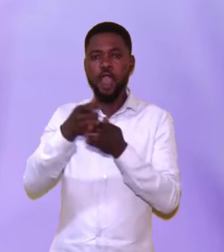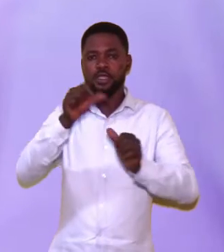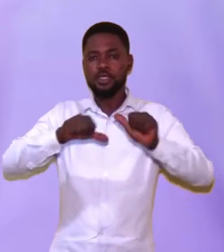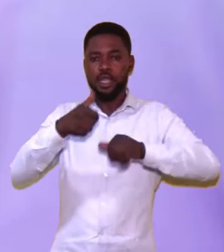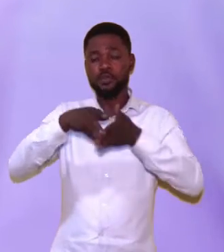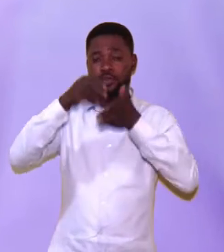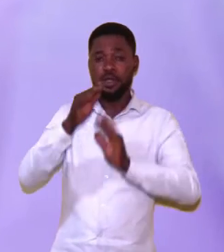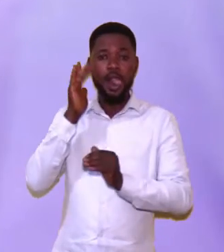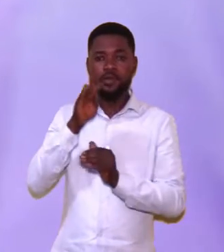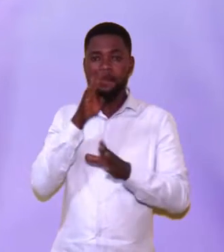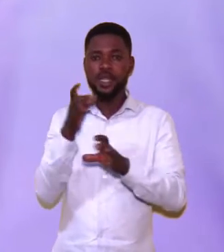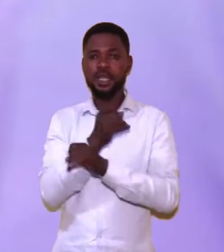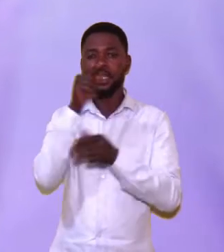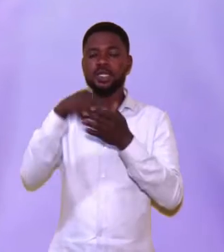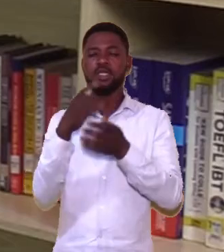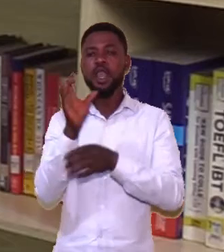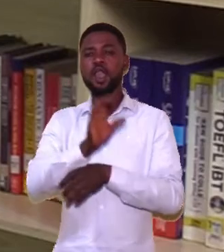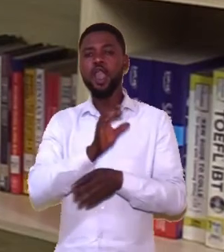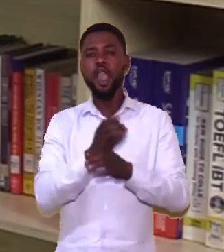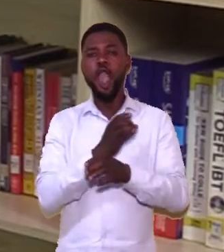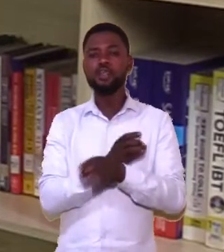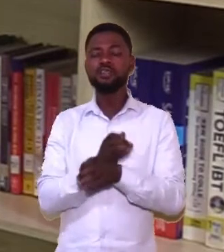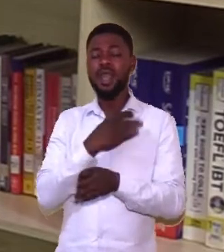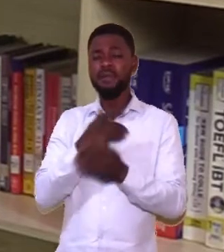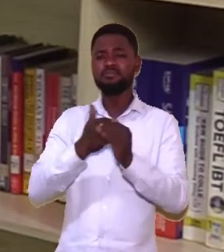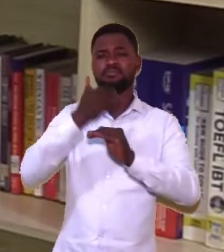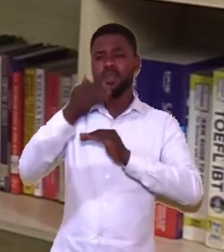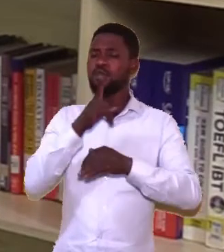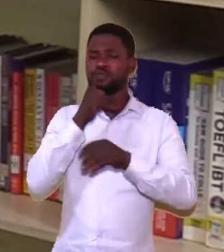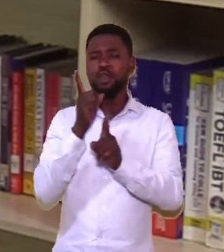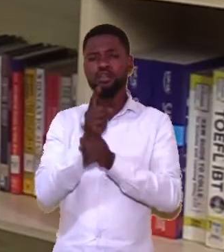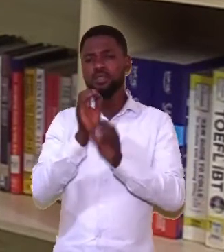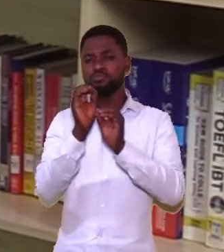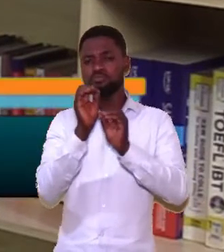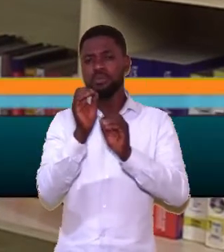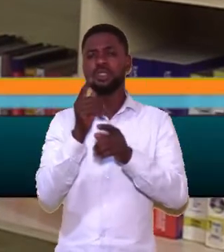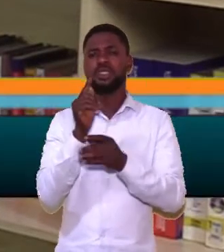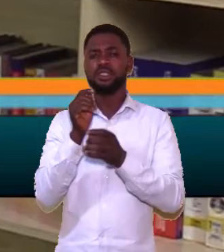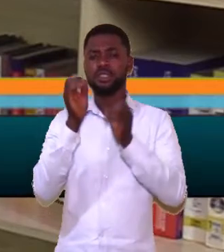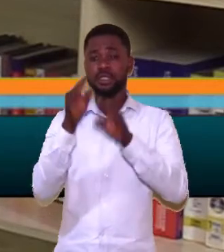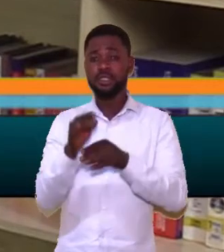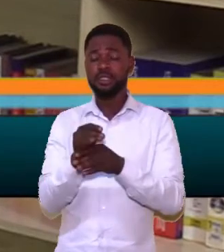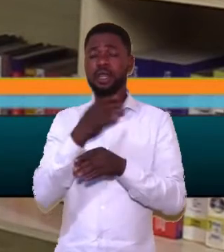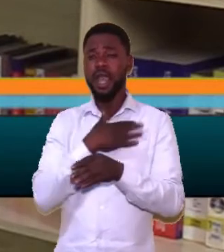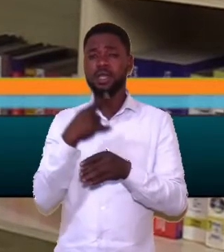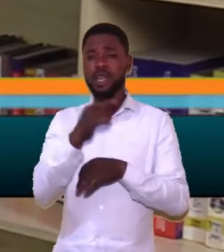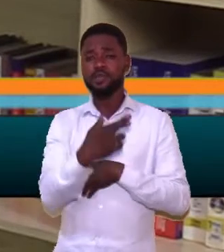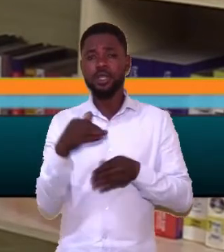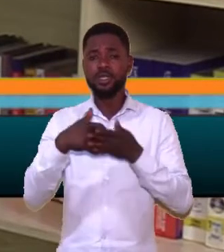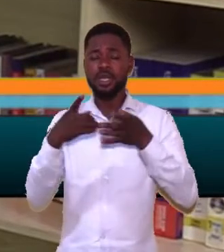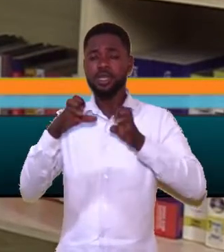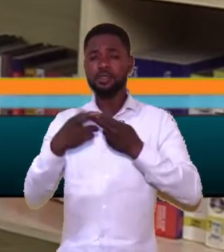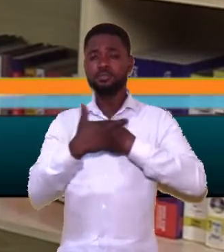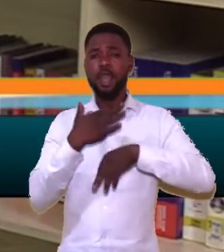all of the science students who will be taking these courses. And beyond that, right, it's not just training teachers or the resources